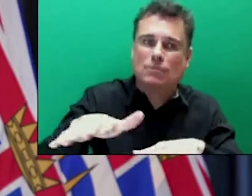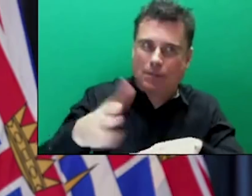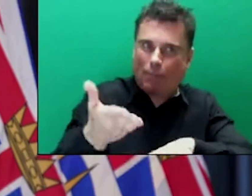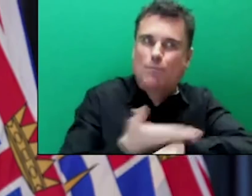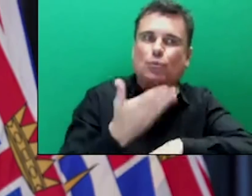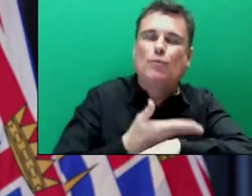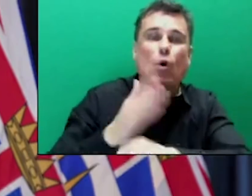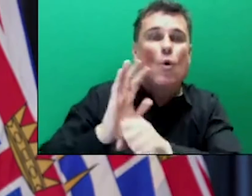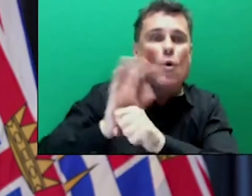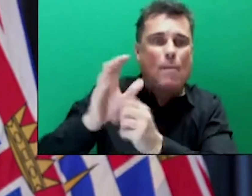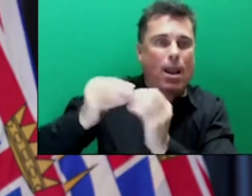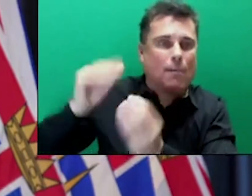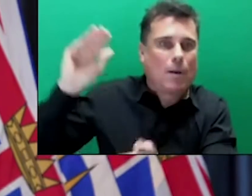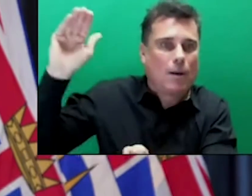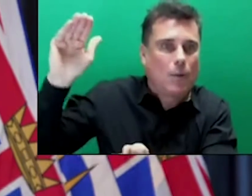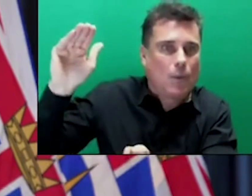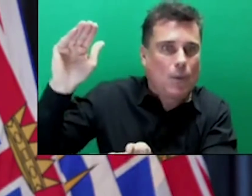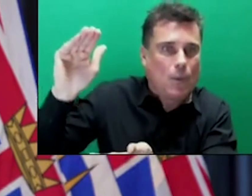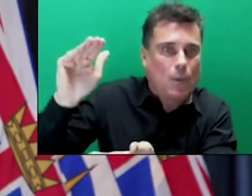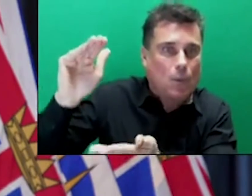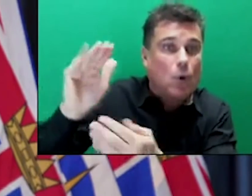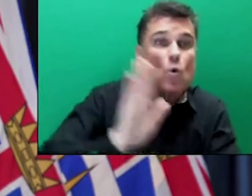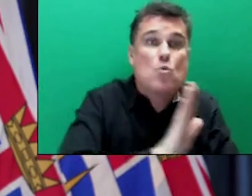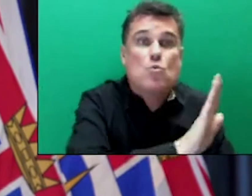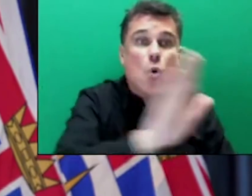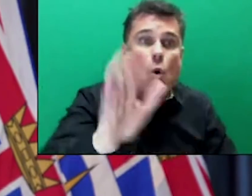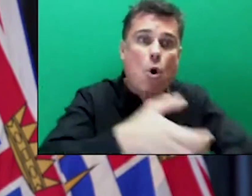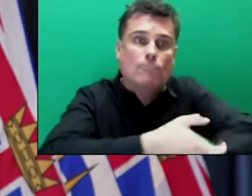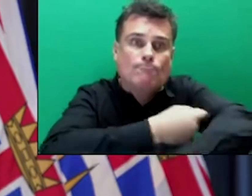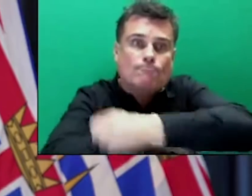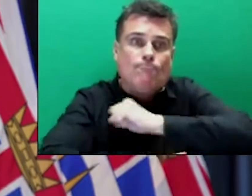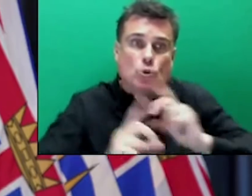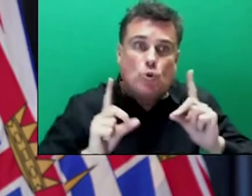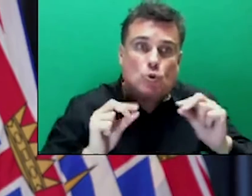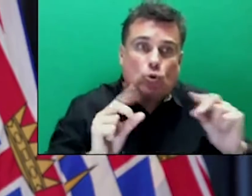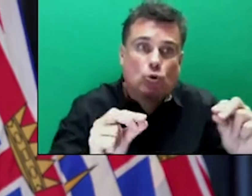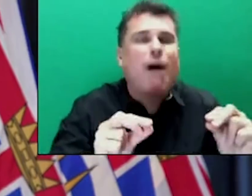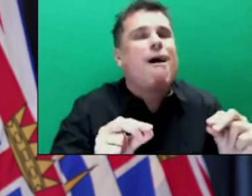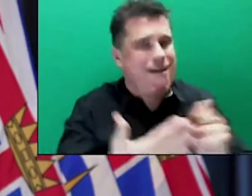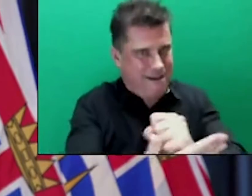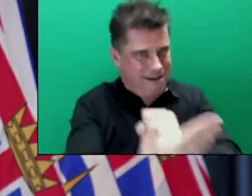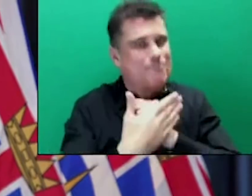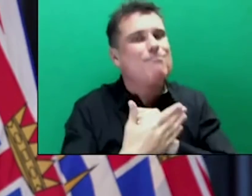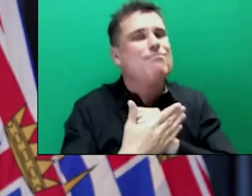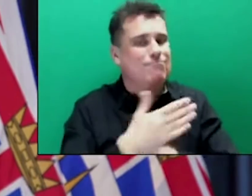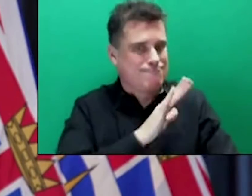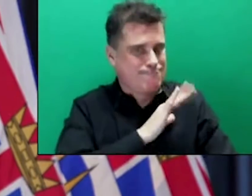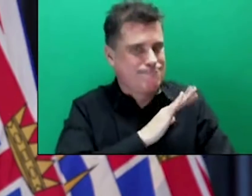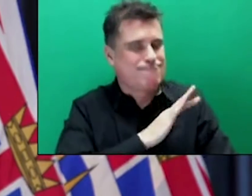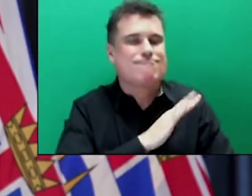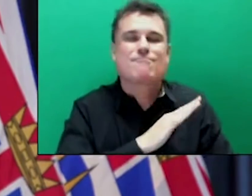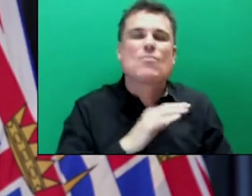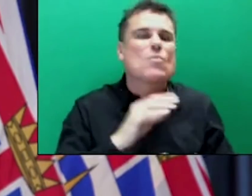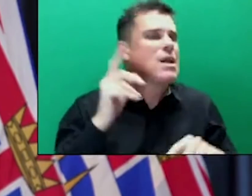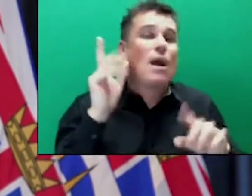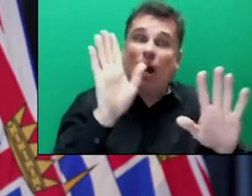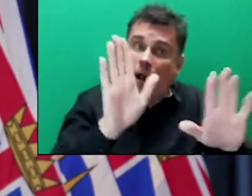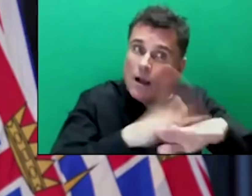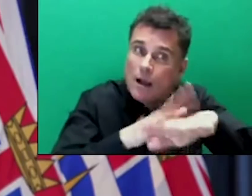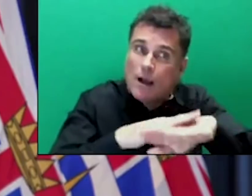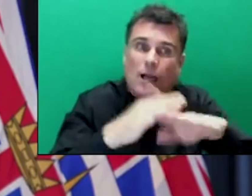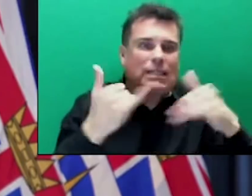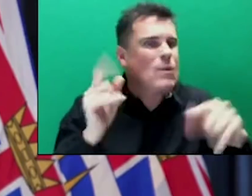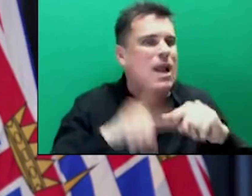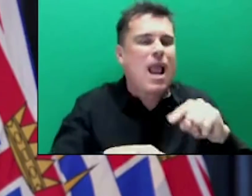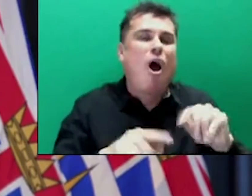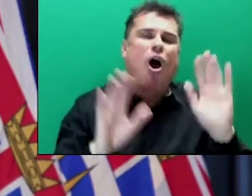not yet through this storm, and we cannot let up now. All around us, in every community, the virus